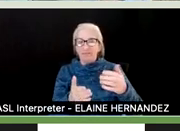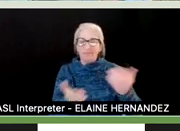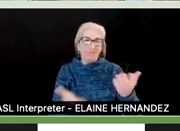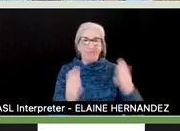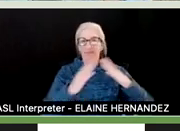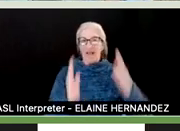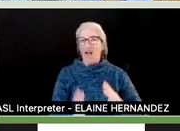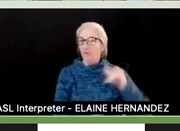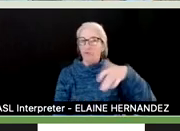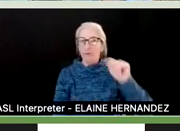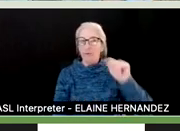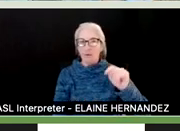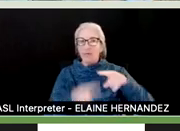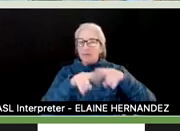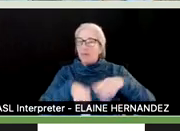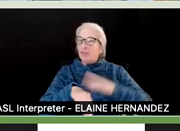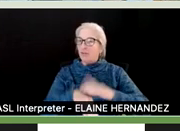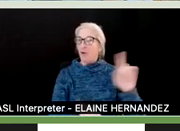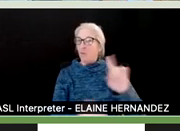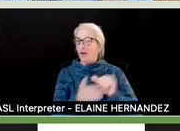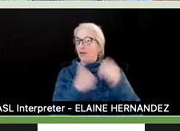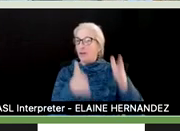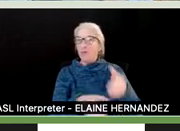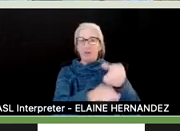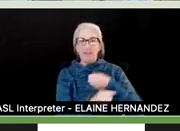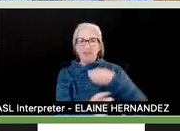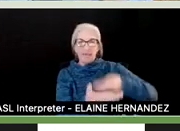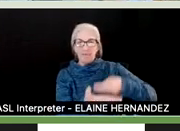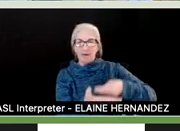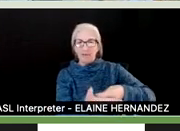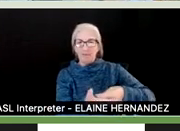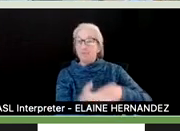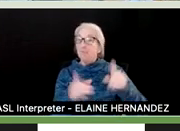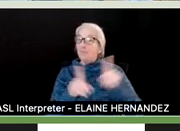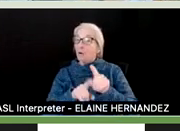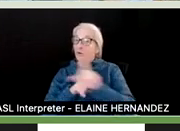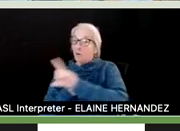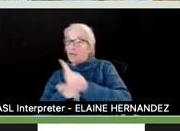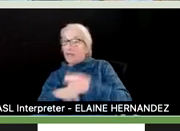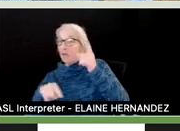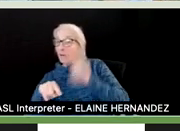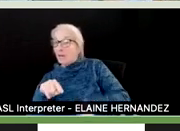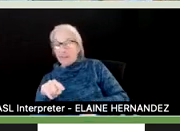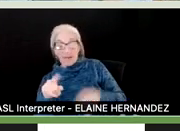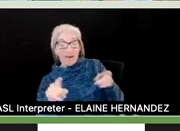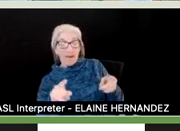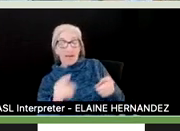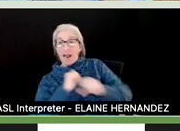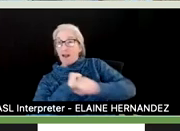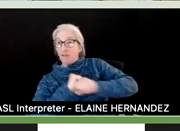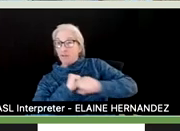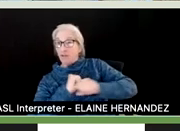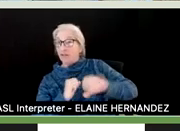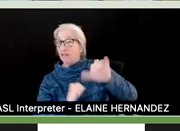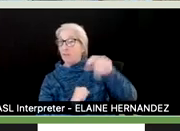For example, a landlord can't advertise an apartment and says, does not participate in the voucher program.